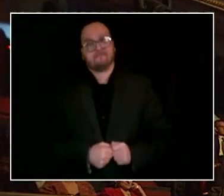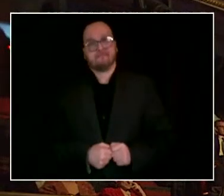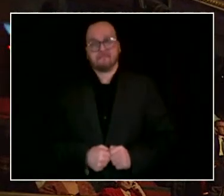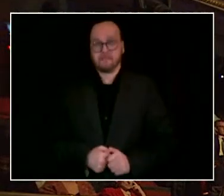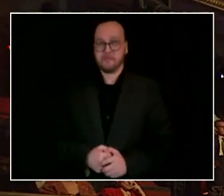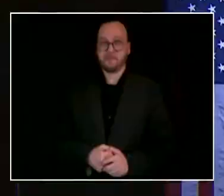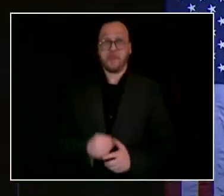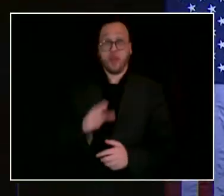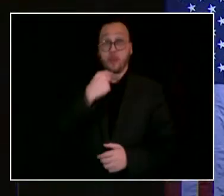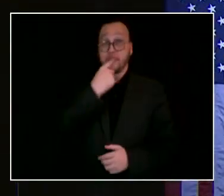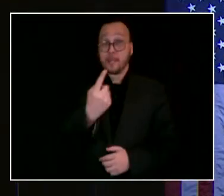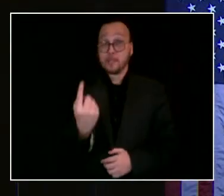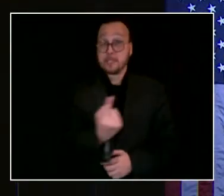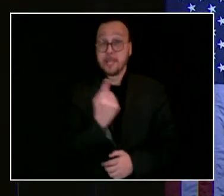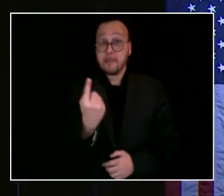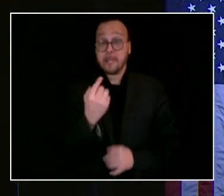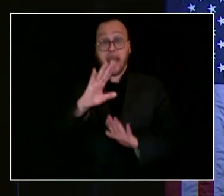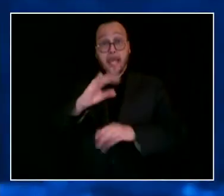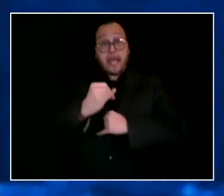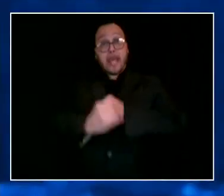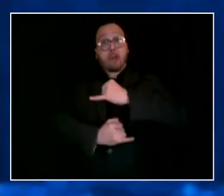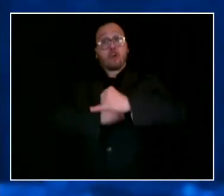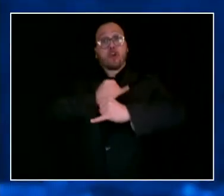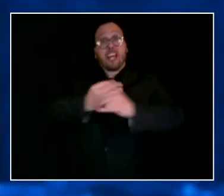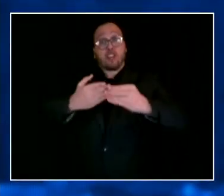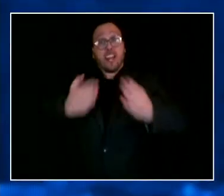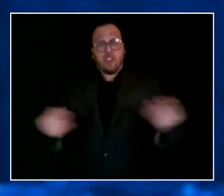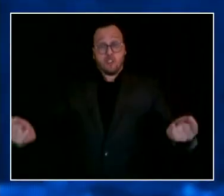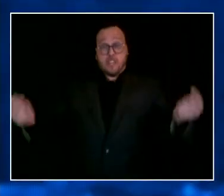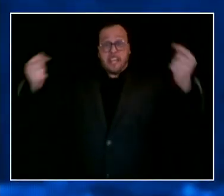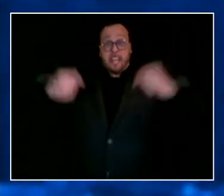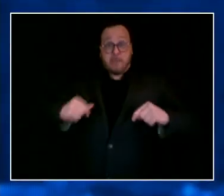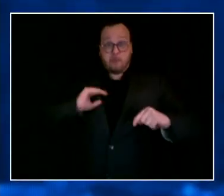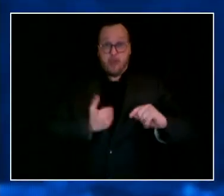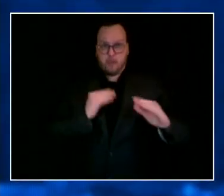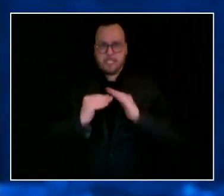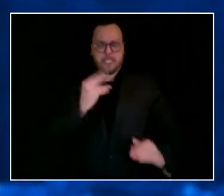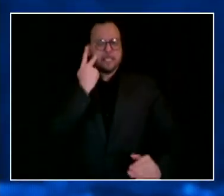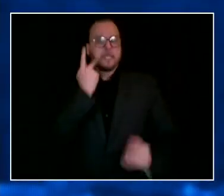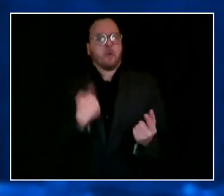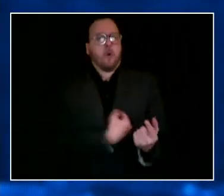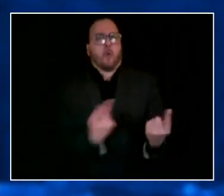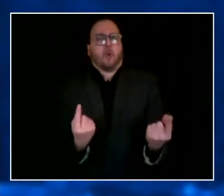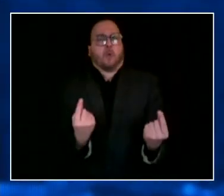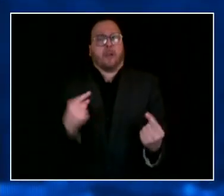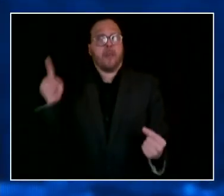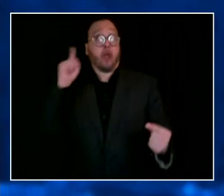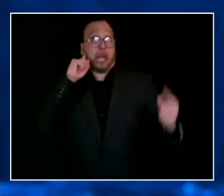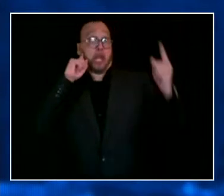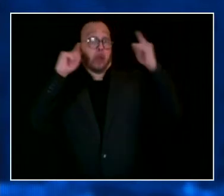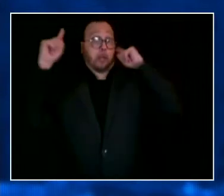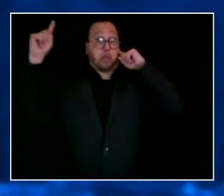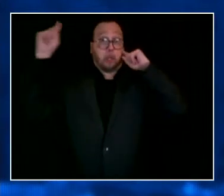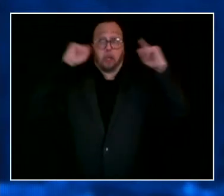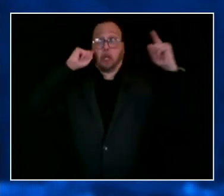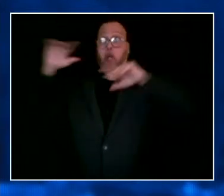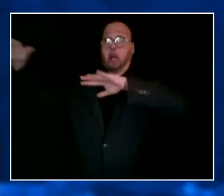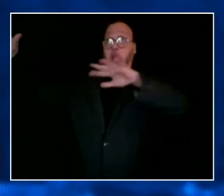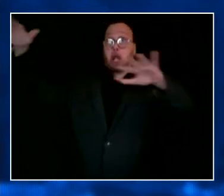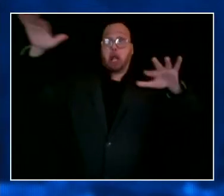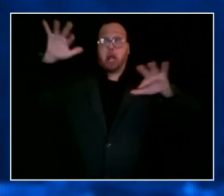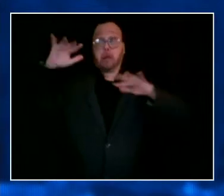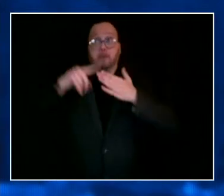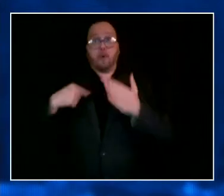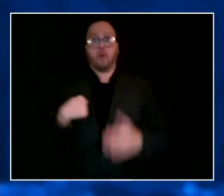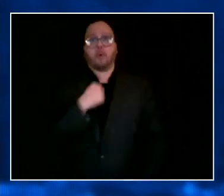something. International leaders came to the city to see what we were doing because they were hearing all the noise and rhetoric, what we were not